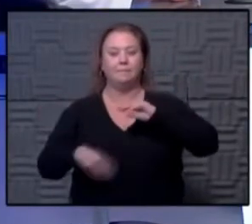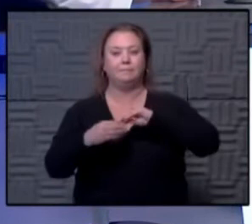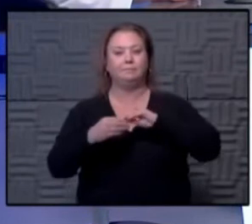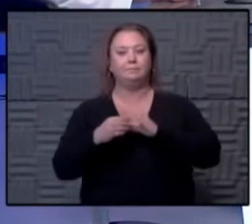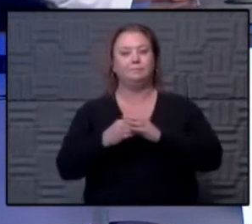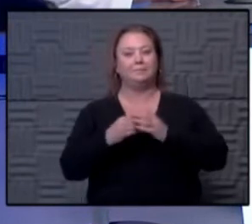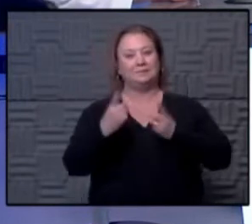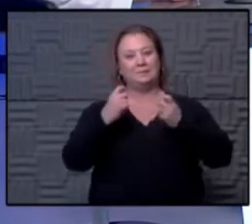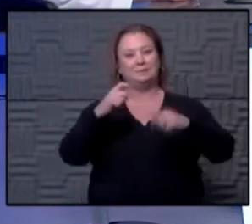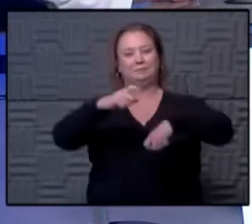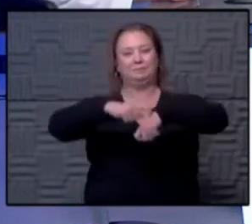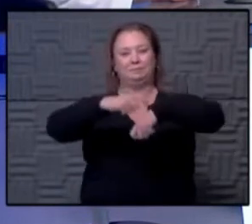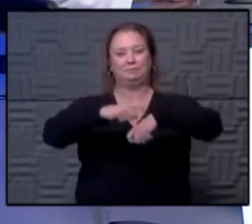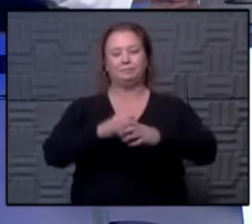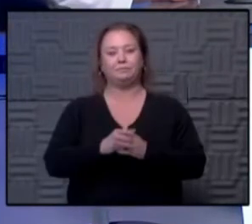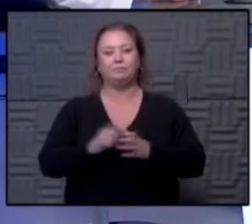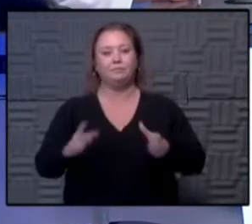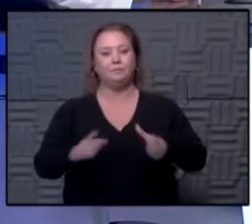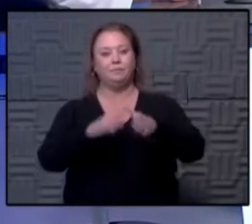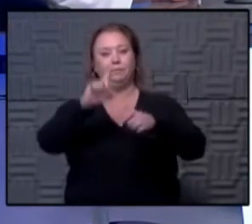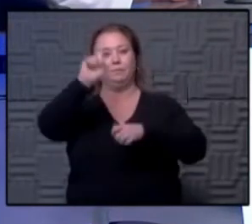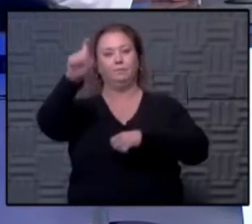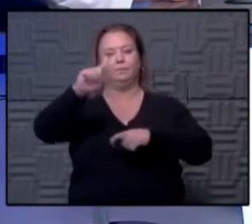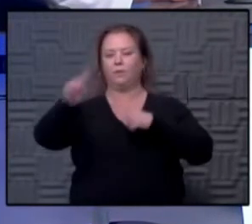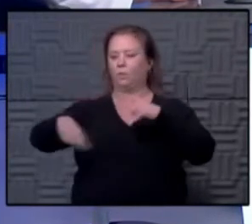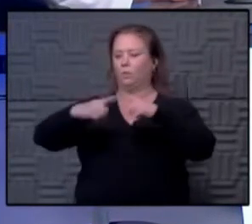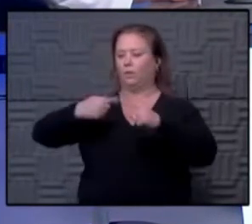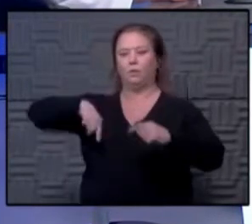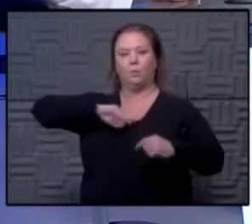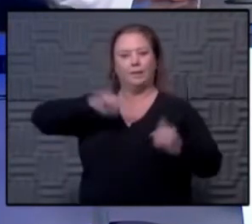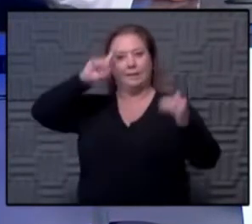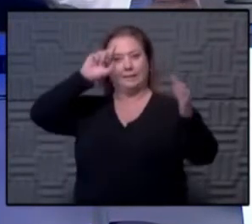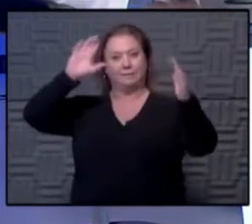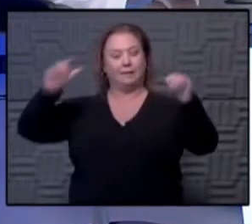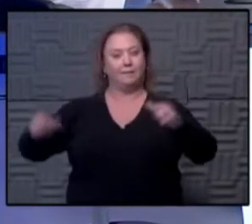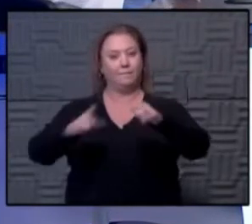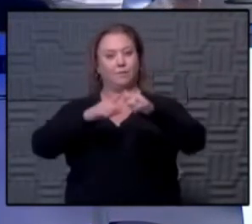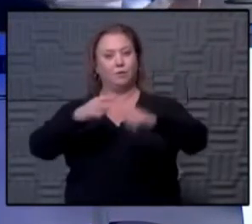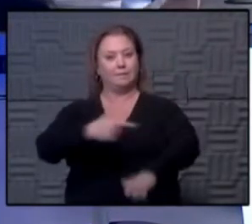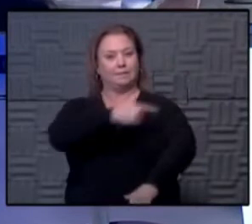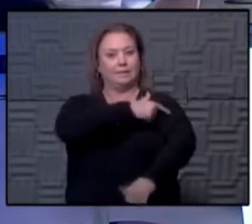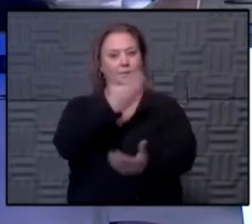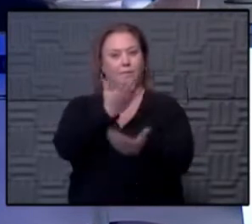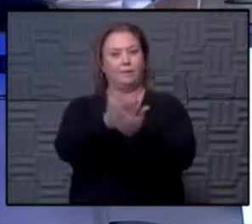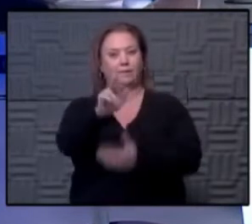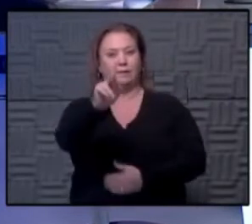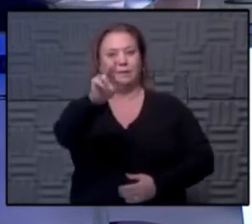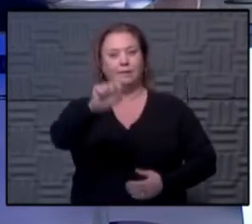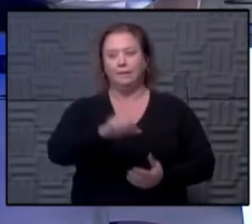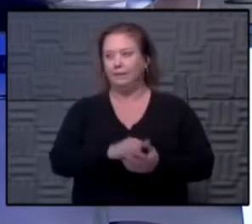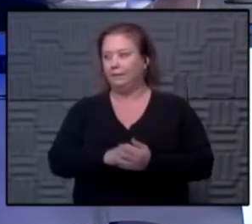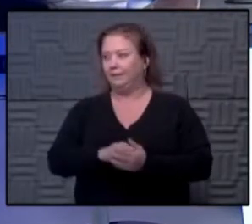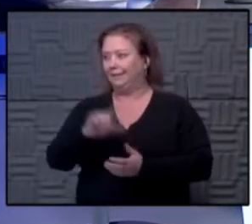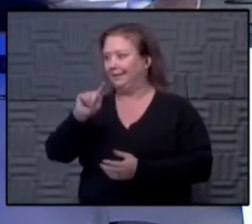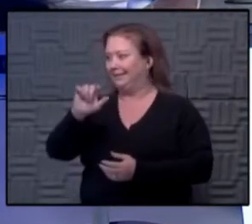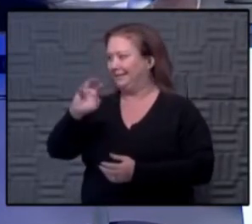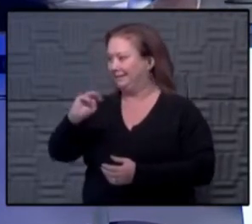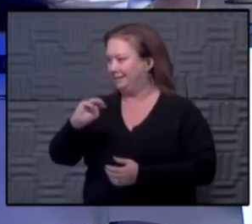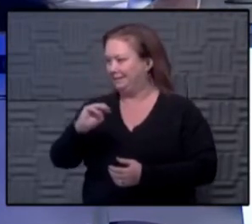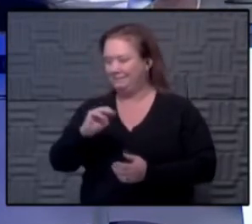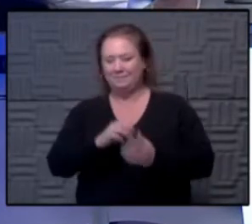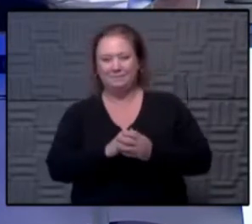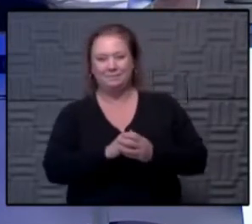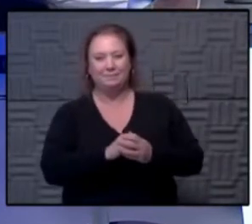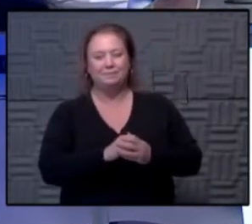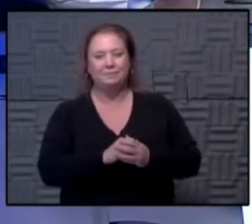right, question time. All right, first questions. When do we expect the first vaccines to arrive in Kansas? Well, Tim, you're the closest to